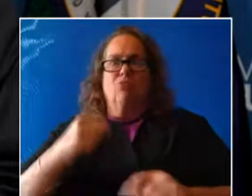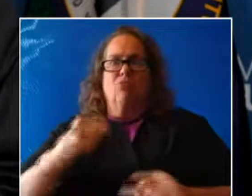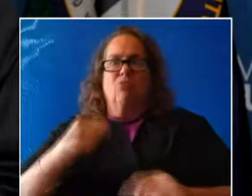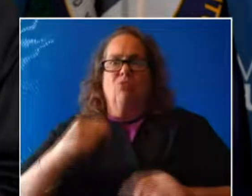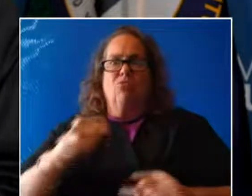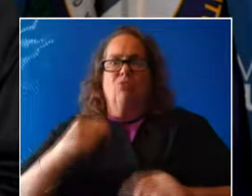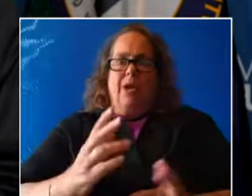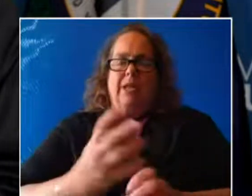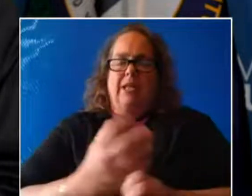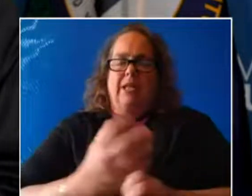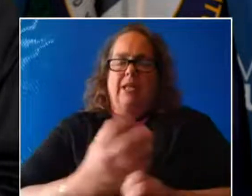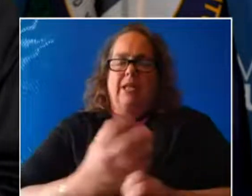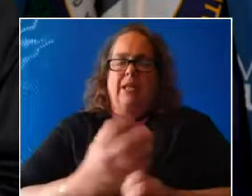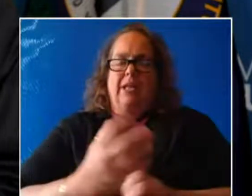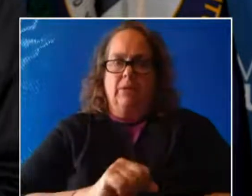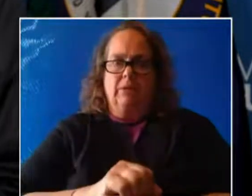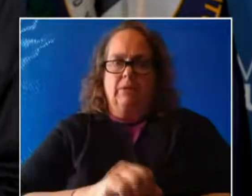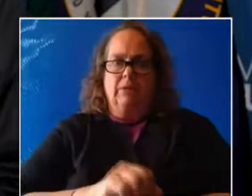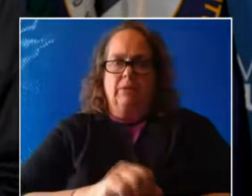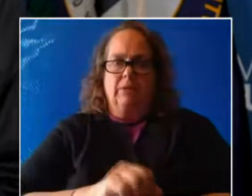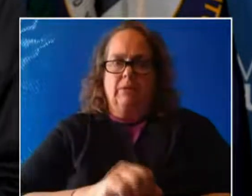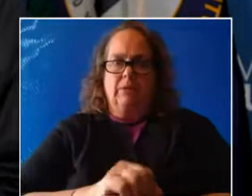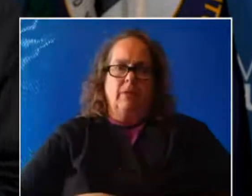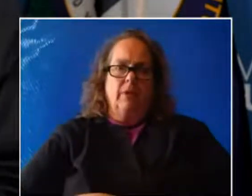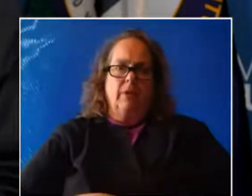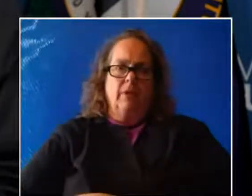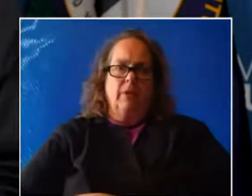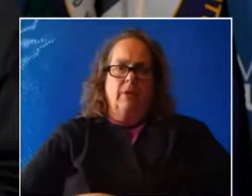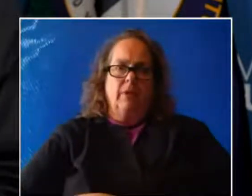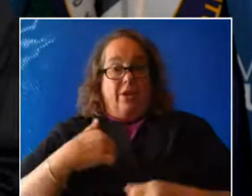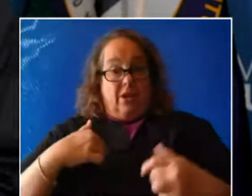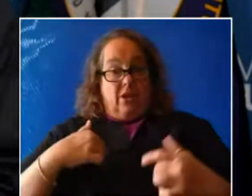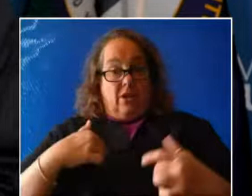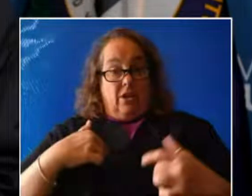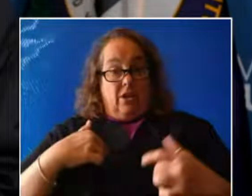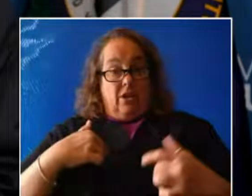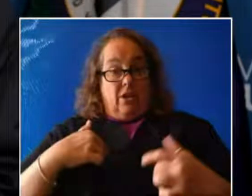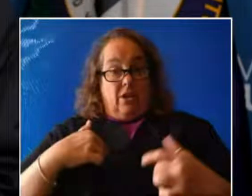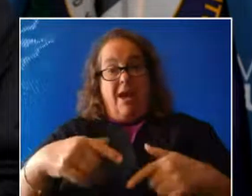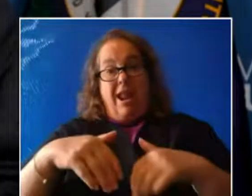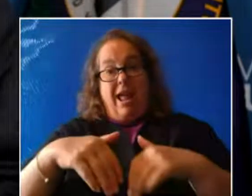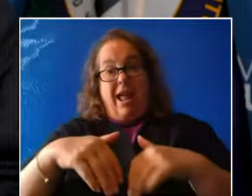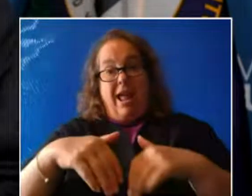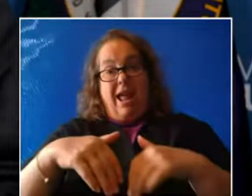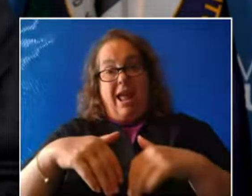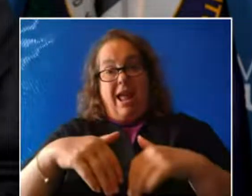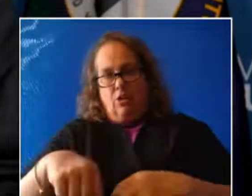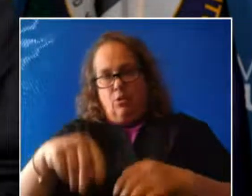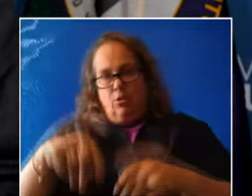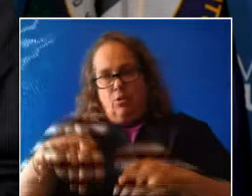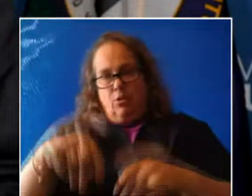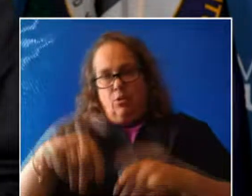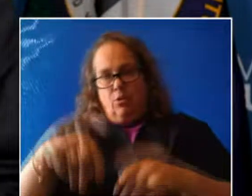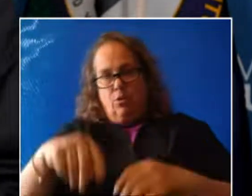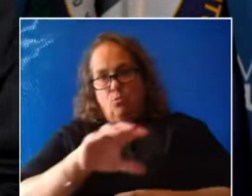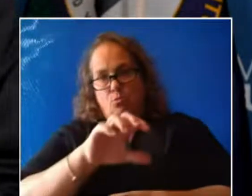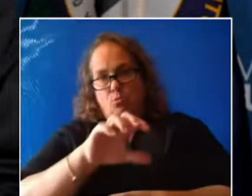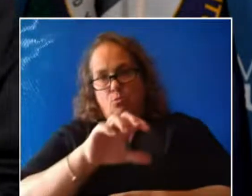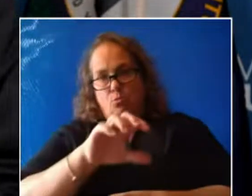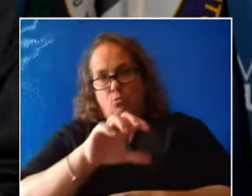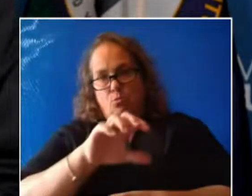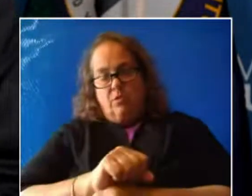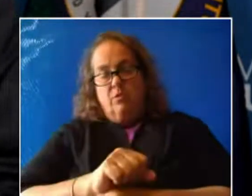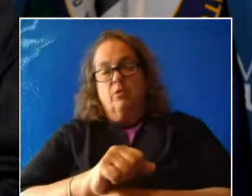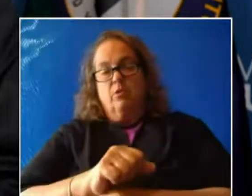up? Well, we're excited about how in-person appointments are going, both in the amount of appointments that we